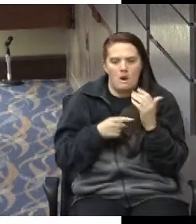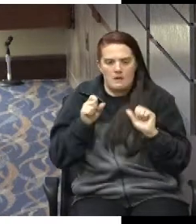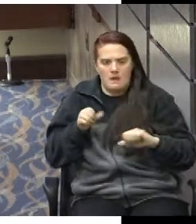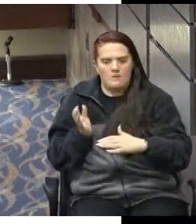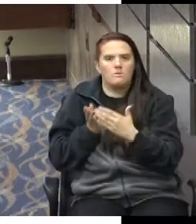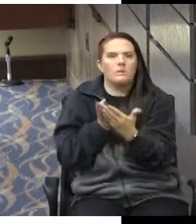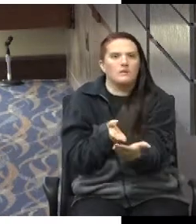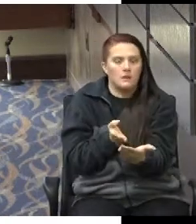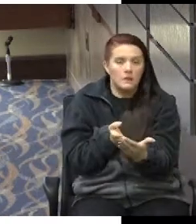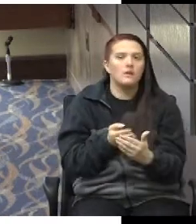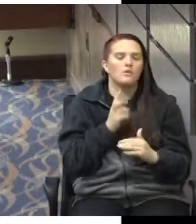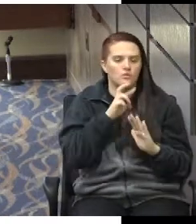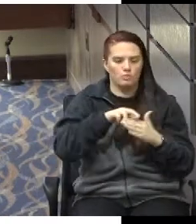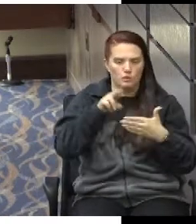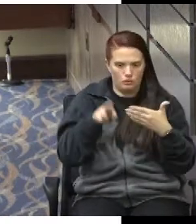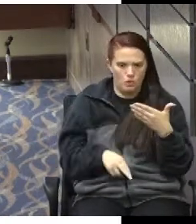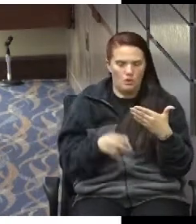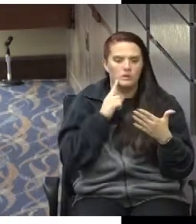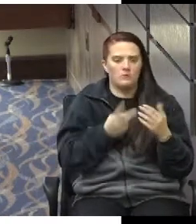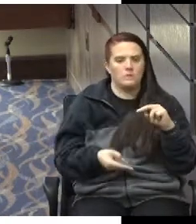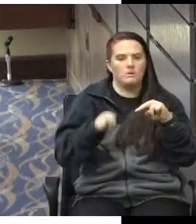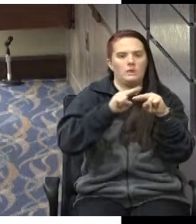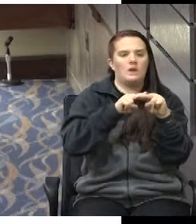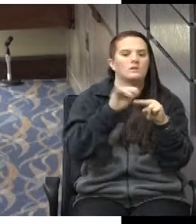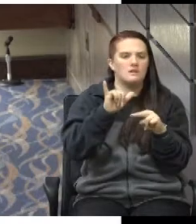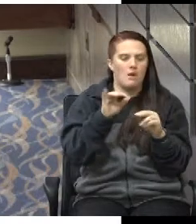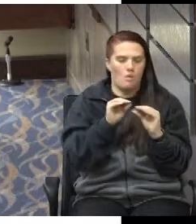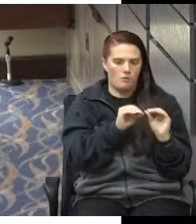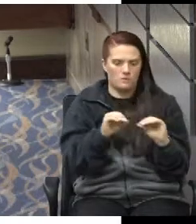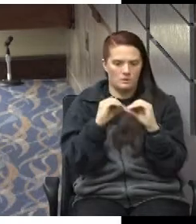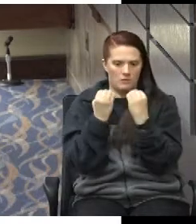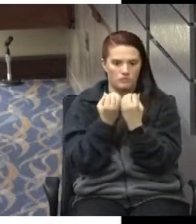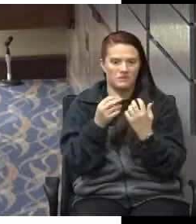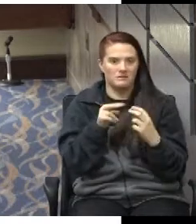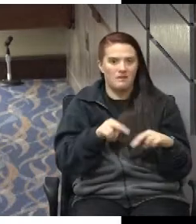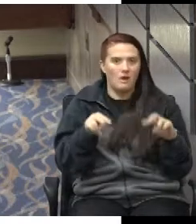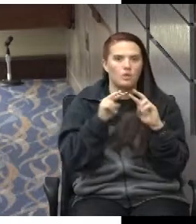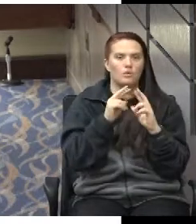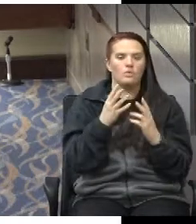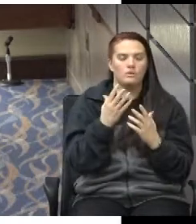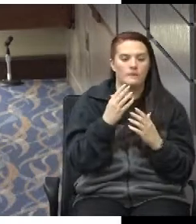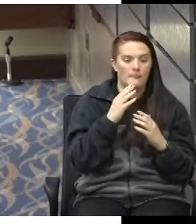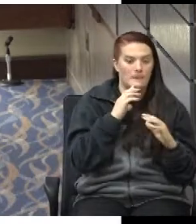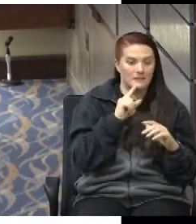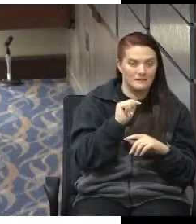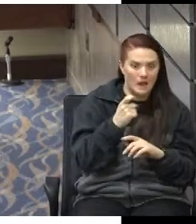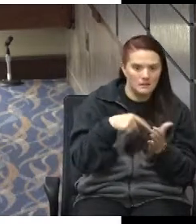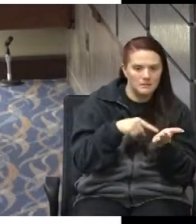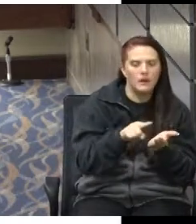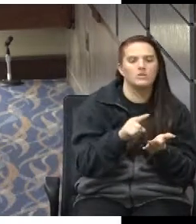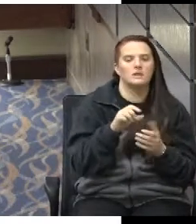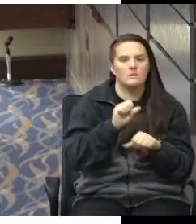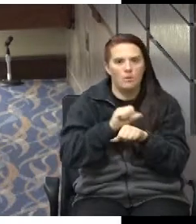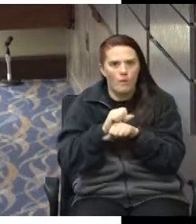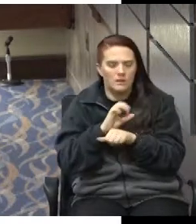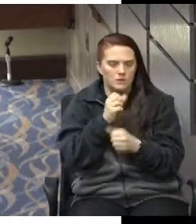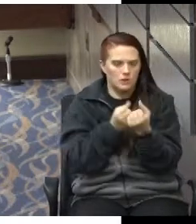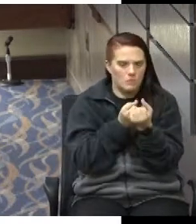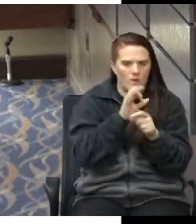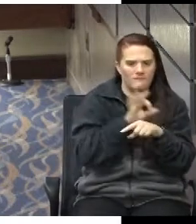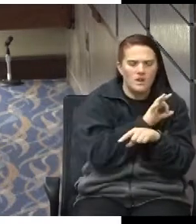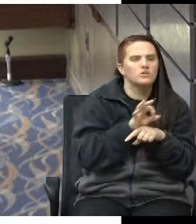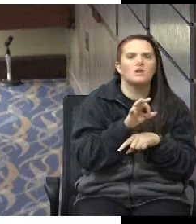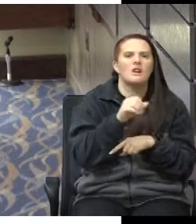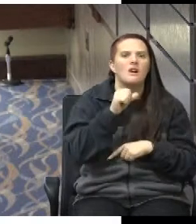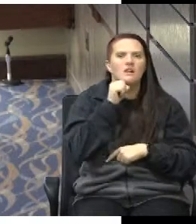delivers. Results that enrich the organization's value to customers, taxpayers, and employees. As an internal administrative support function, they're not so